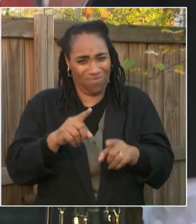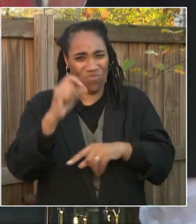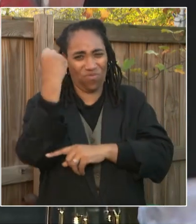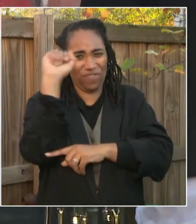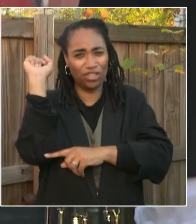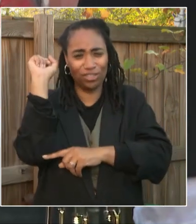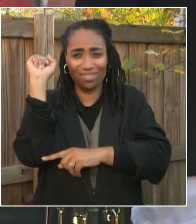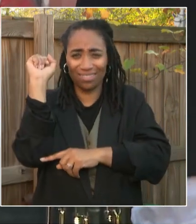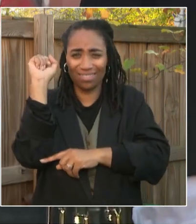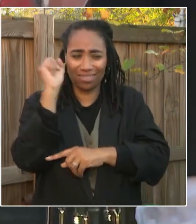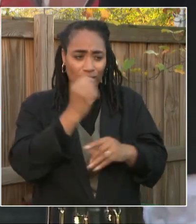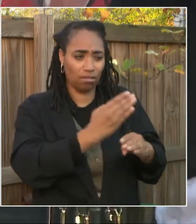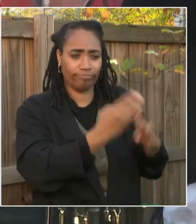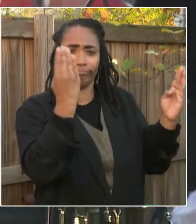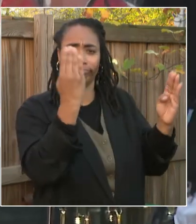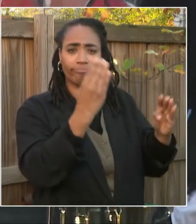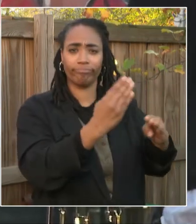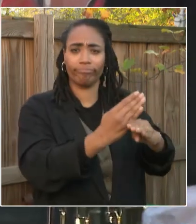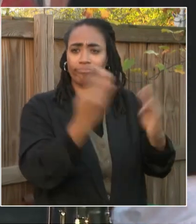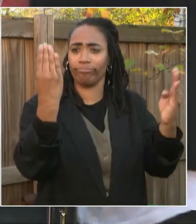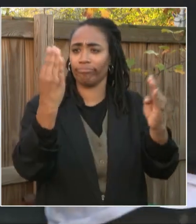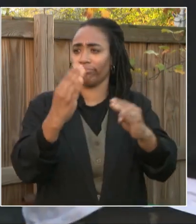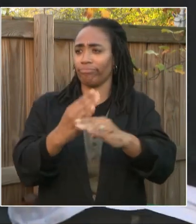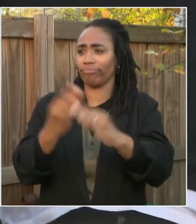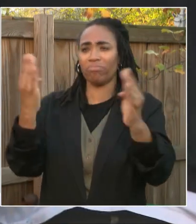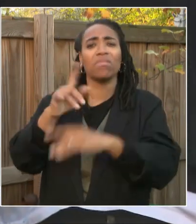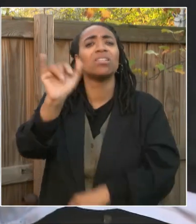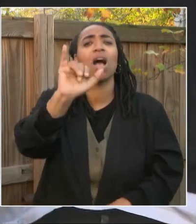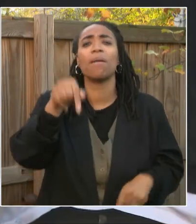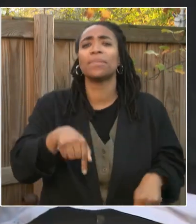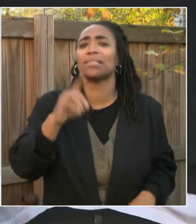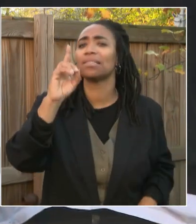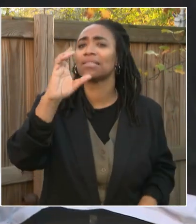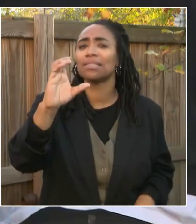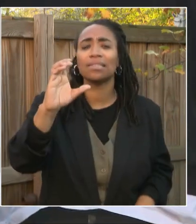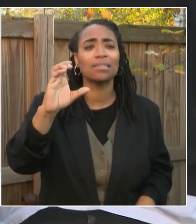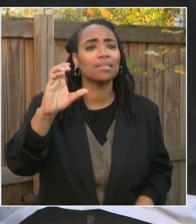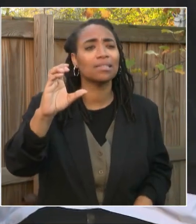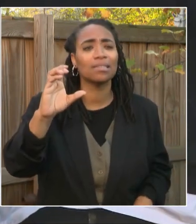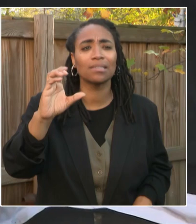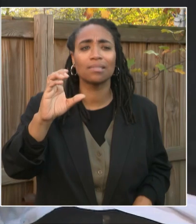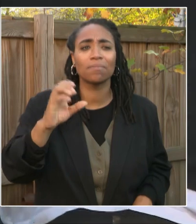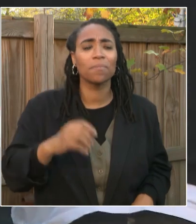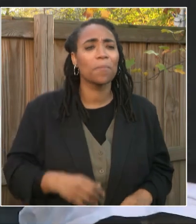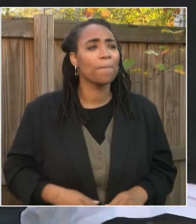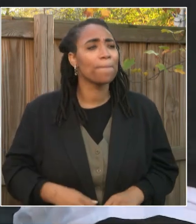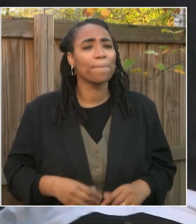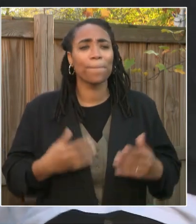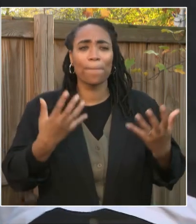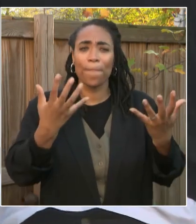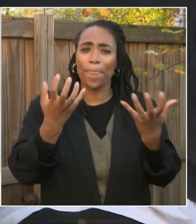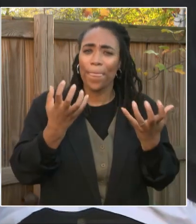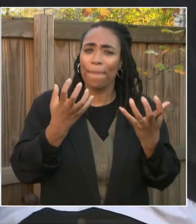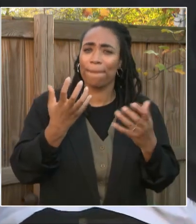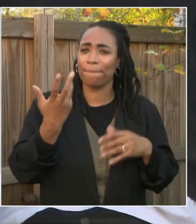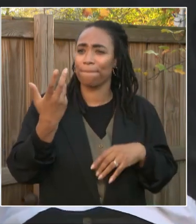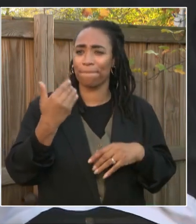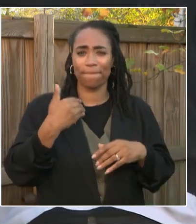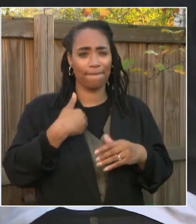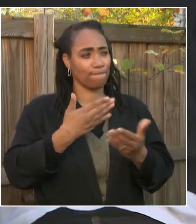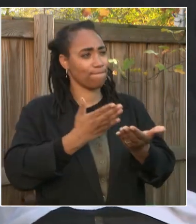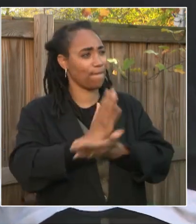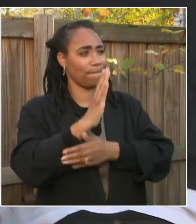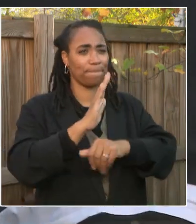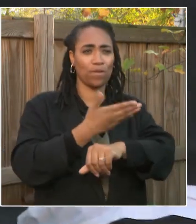UDC. We won the right to play our music from T-Mobile in Shaw 5 years ago, and we just marked 5 years of